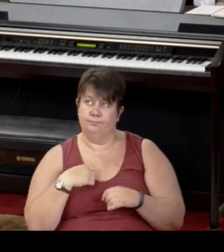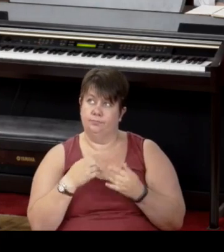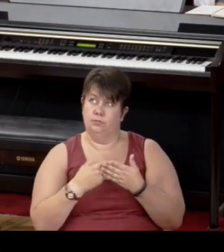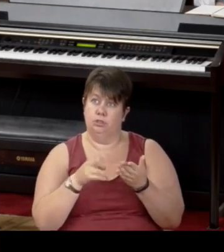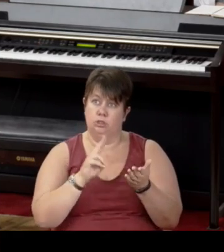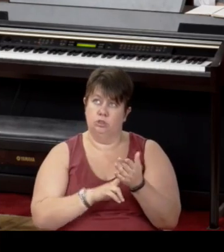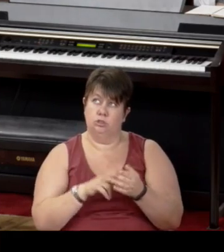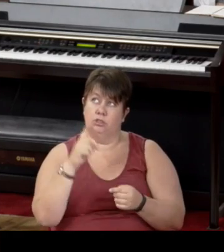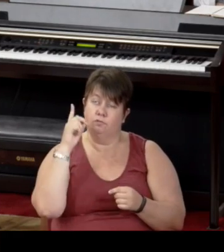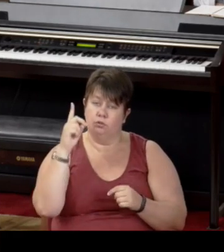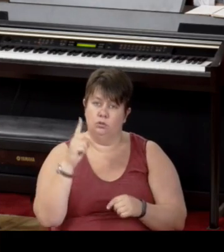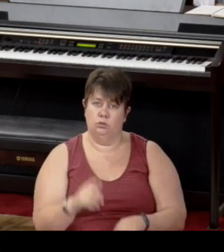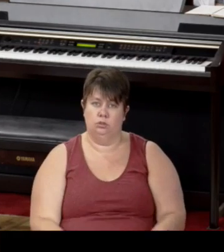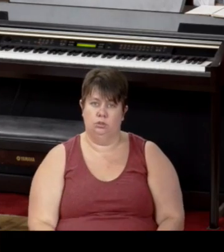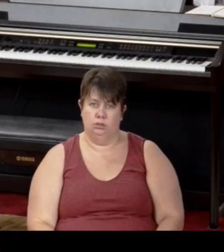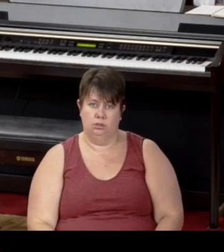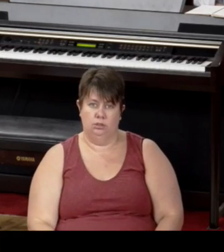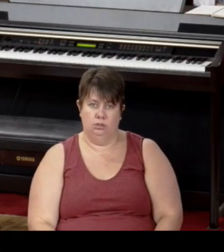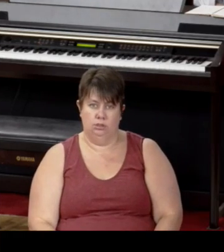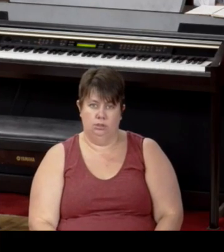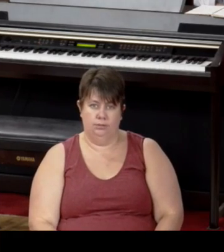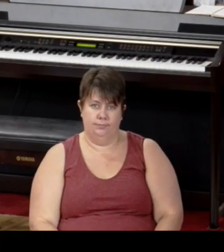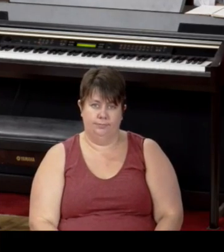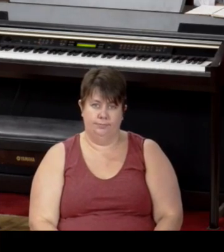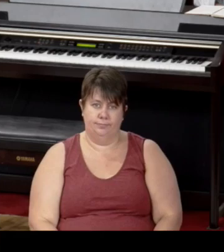It's the only time it happens.